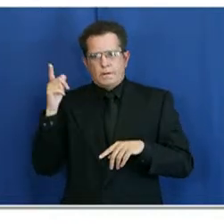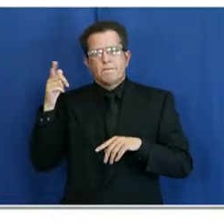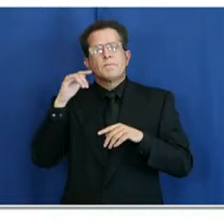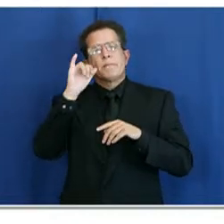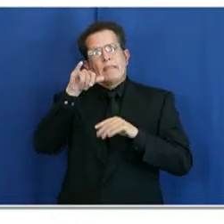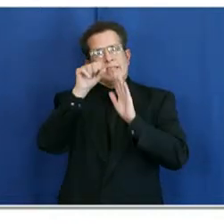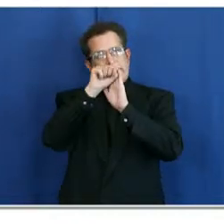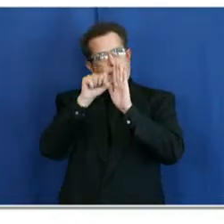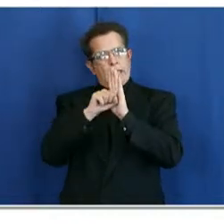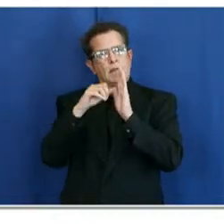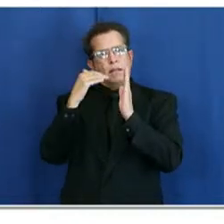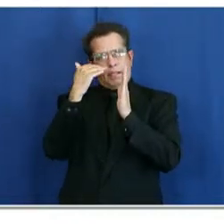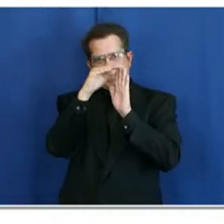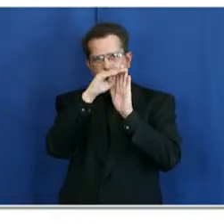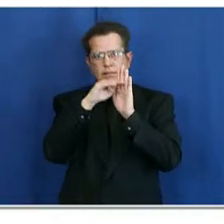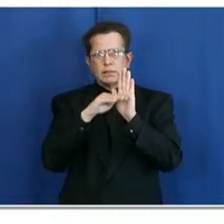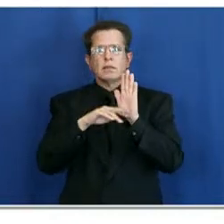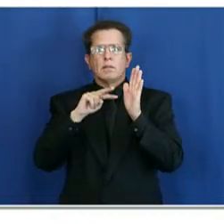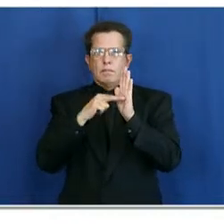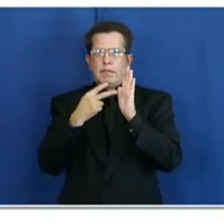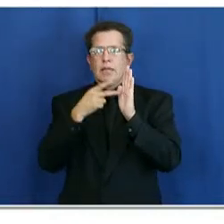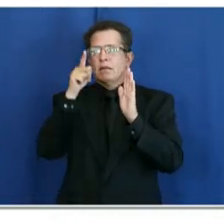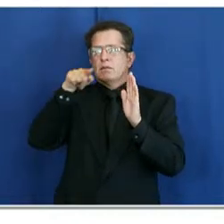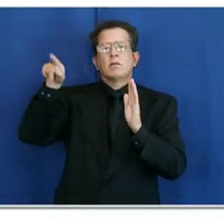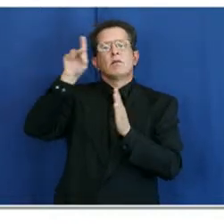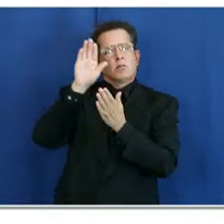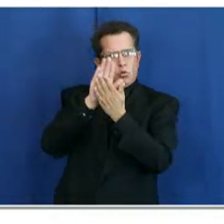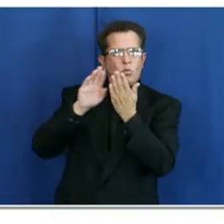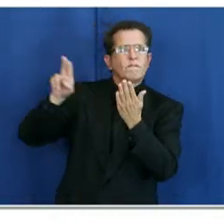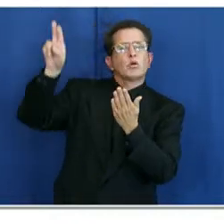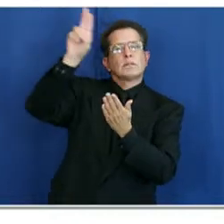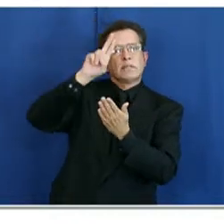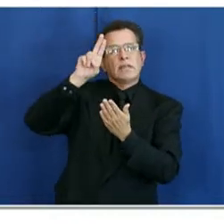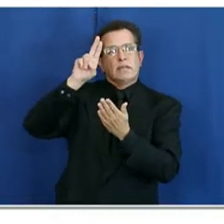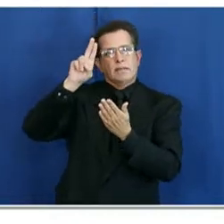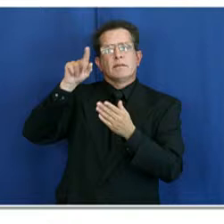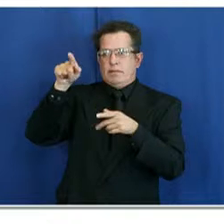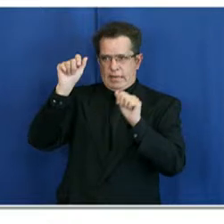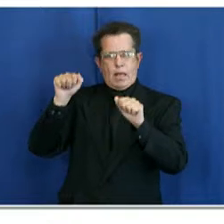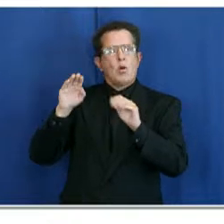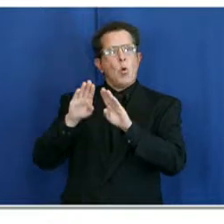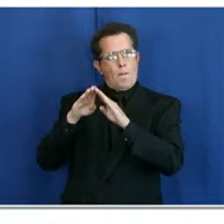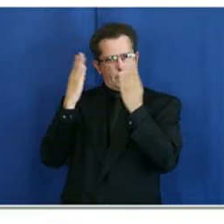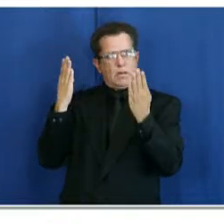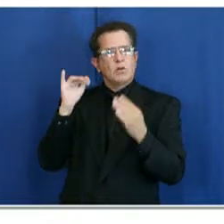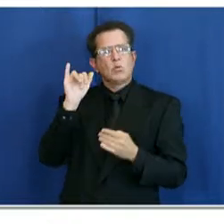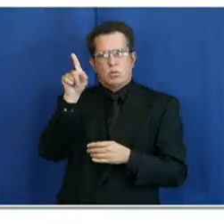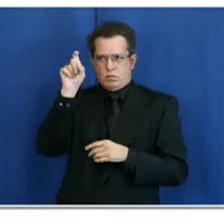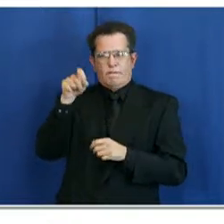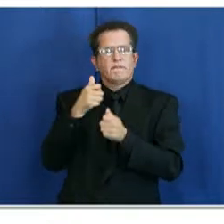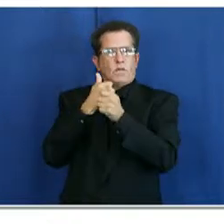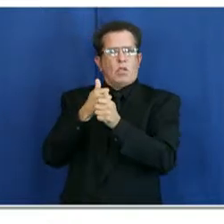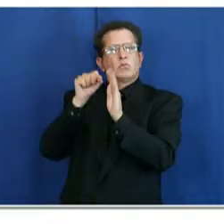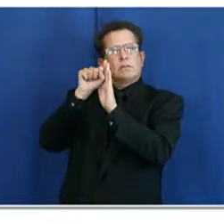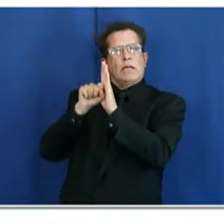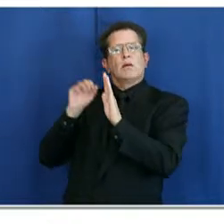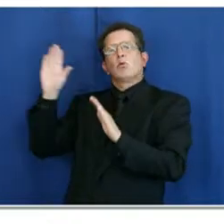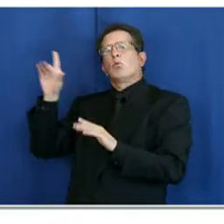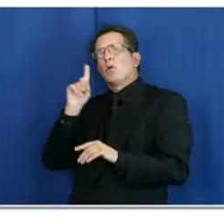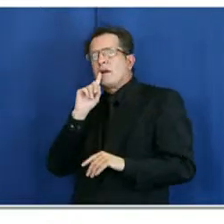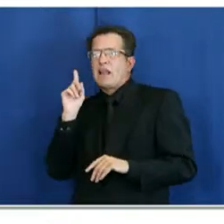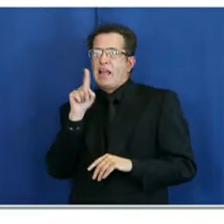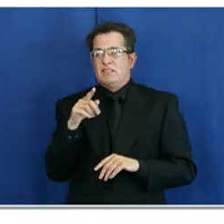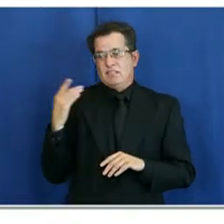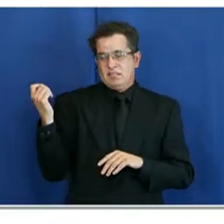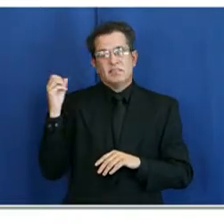list also means that institutions of higher education can also be open and should follow the state guidance that was issued